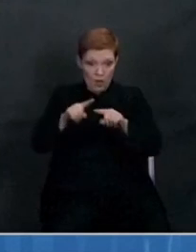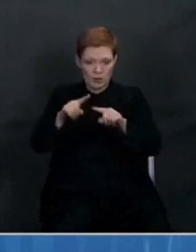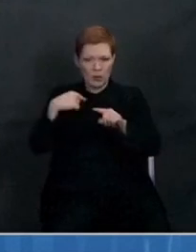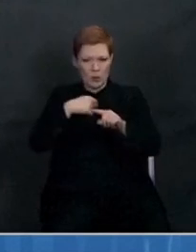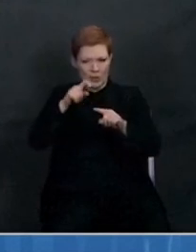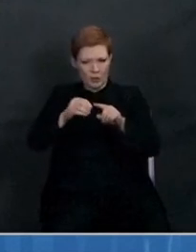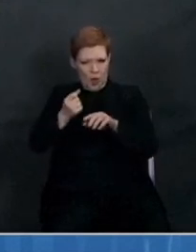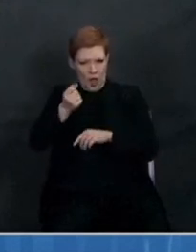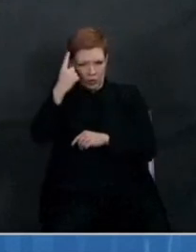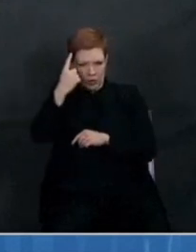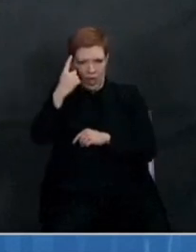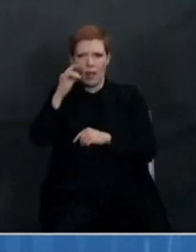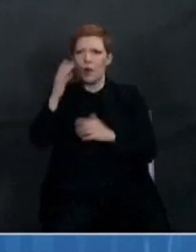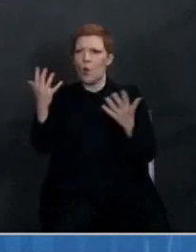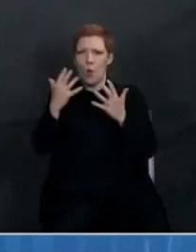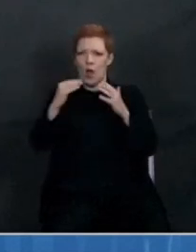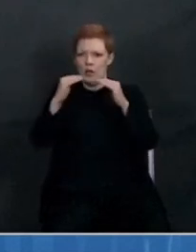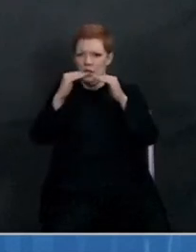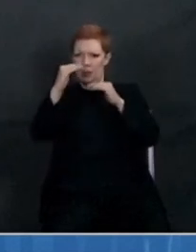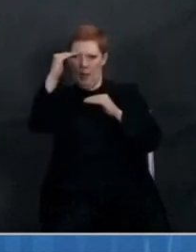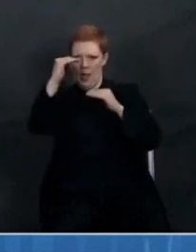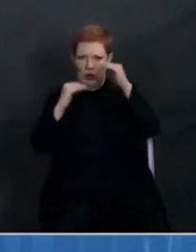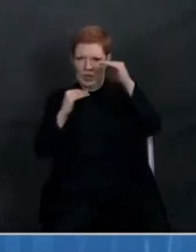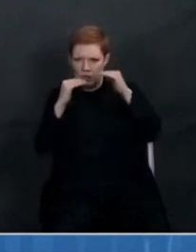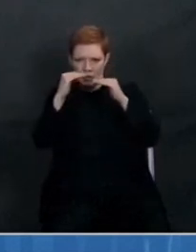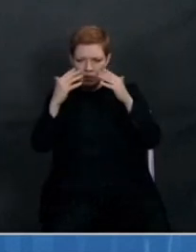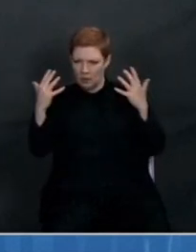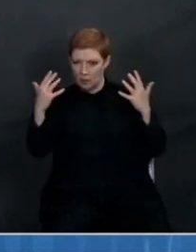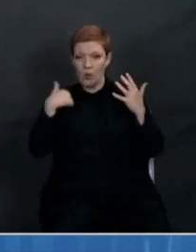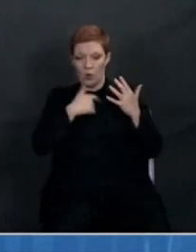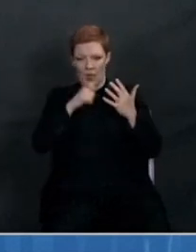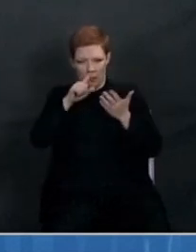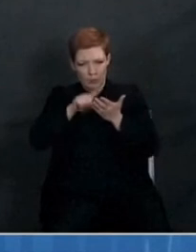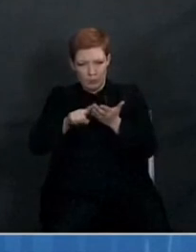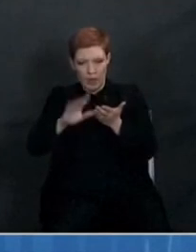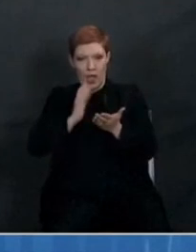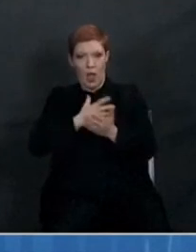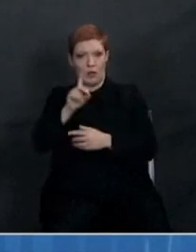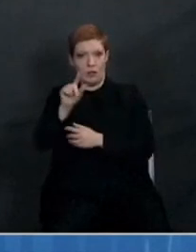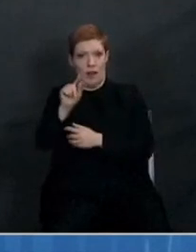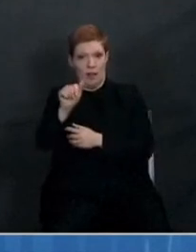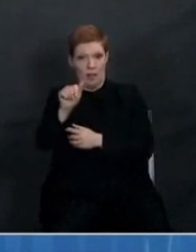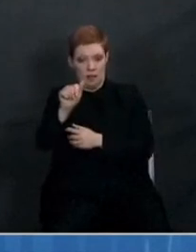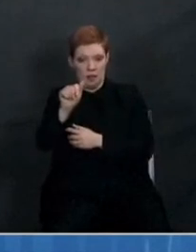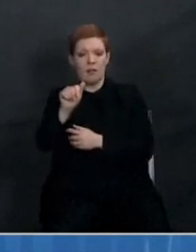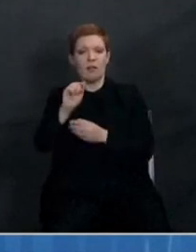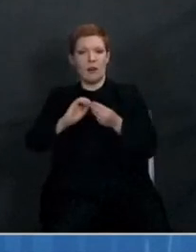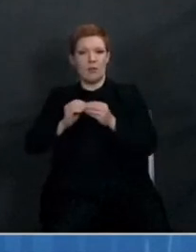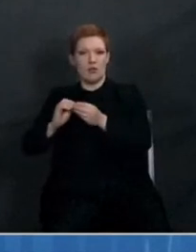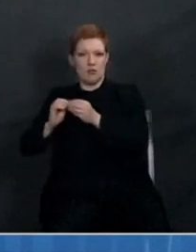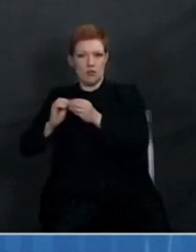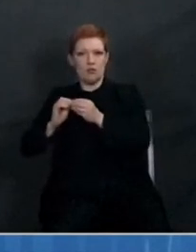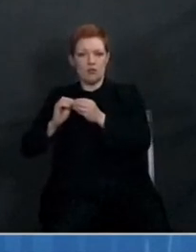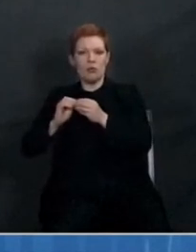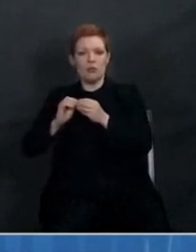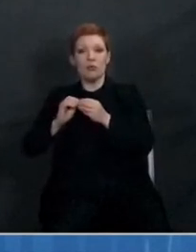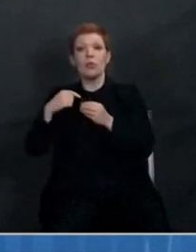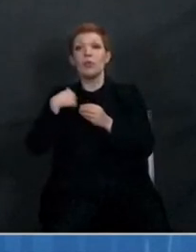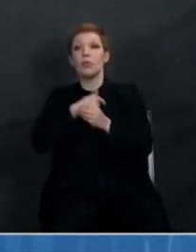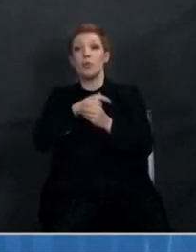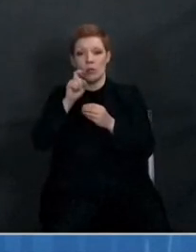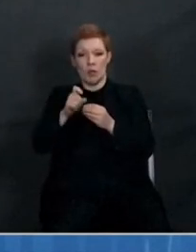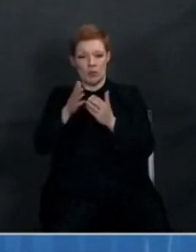through understanding the data. So to be very sure, COVID-19 equity must be achieved through a very broad